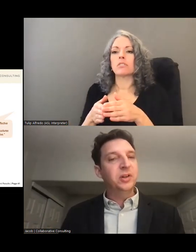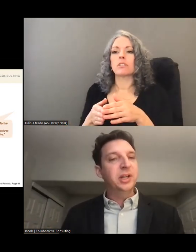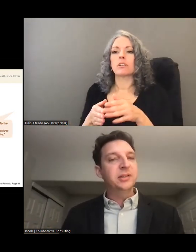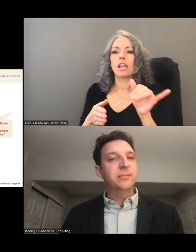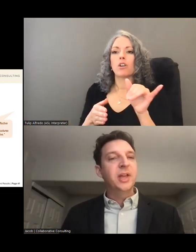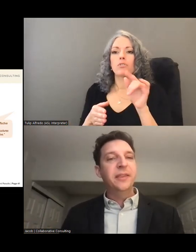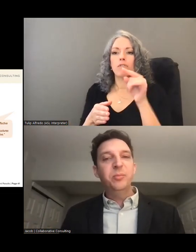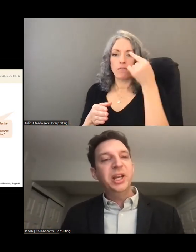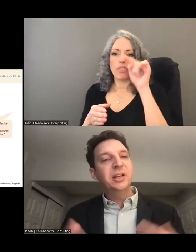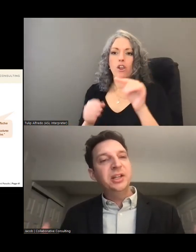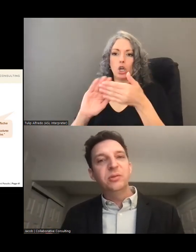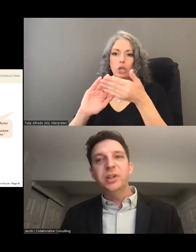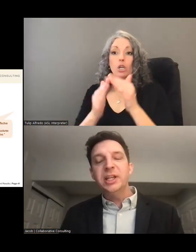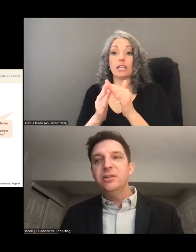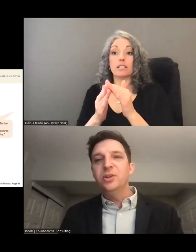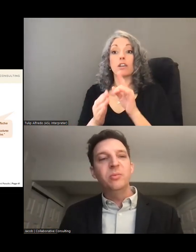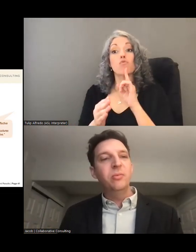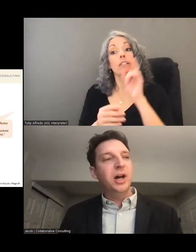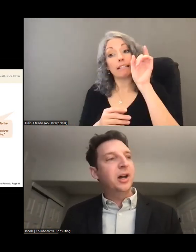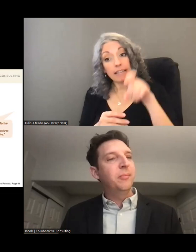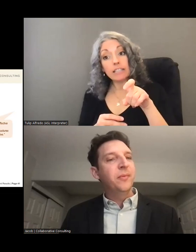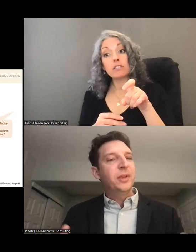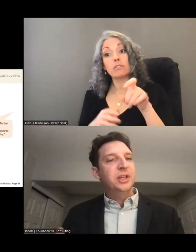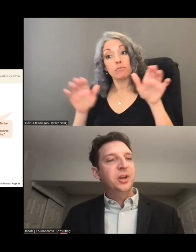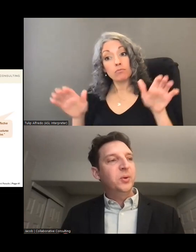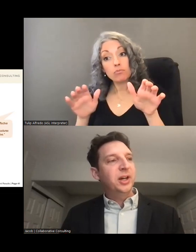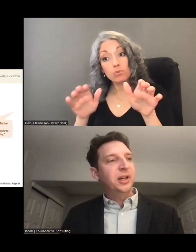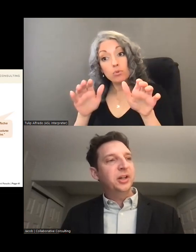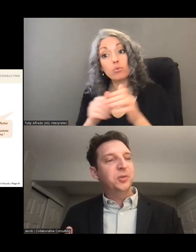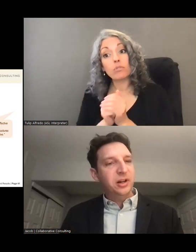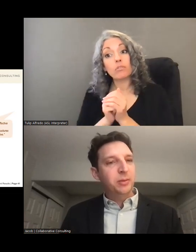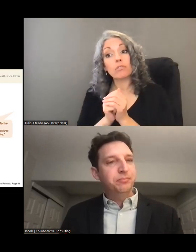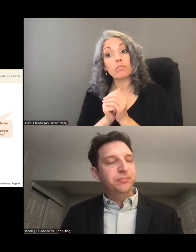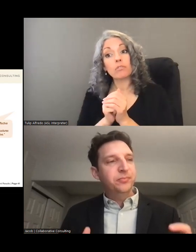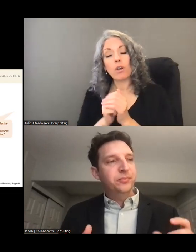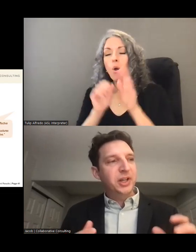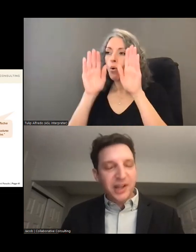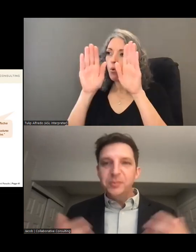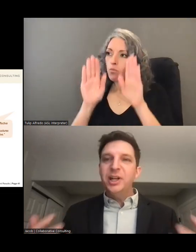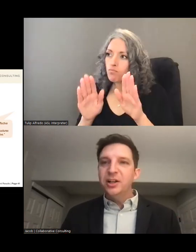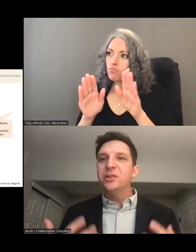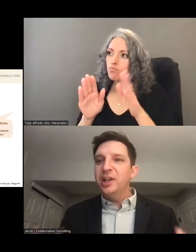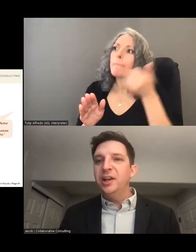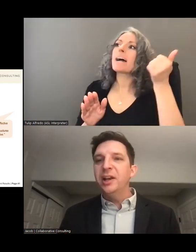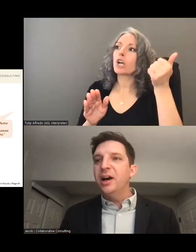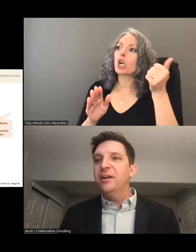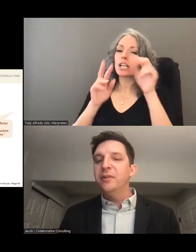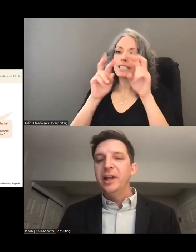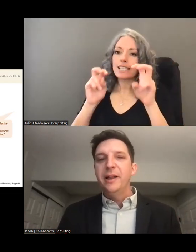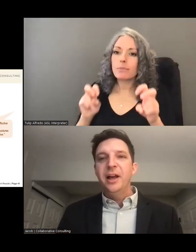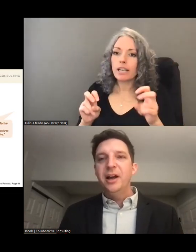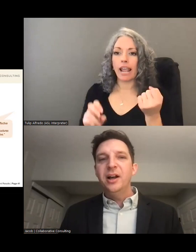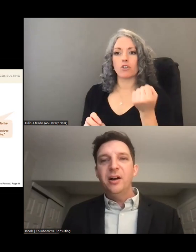their communities. And there being a need to really do, a greater assessment and understanding